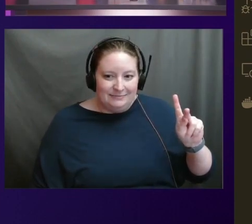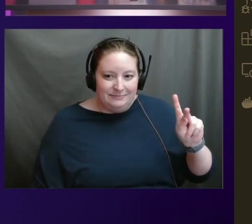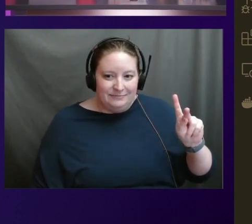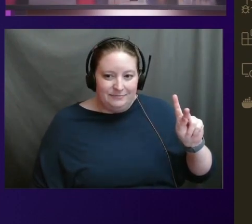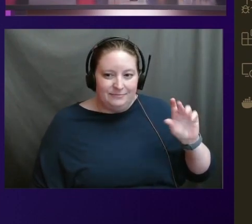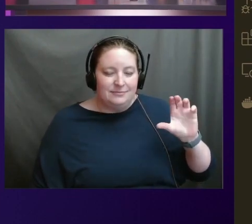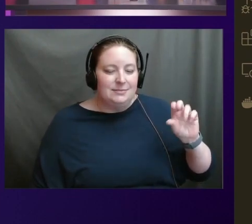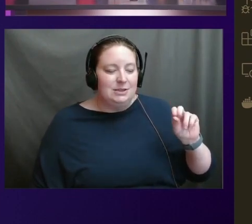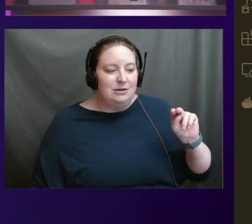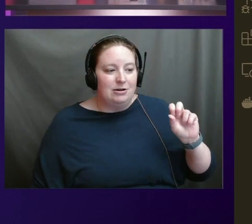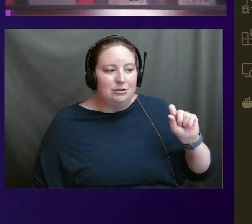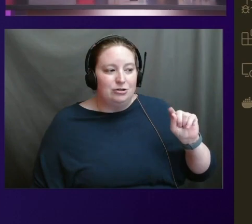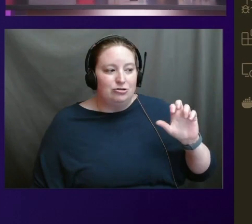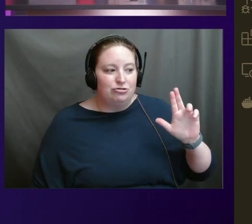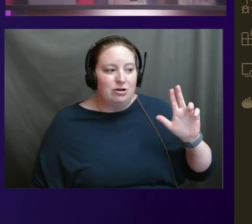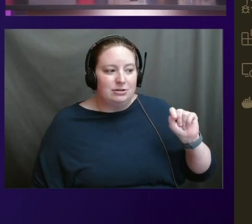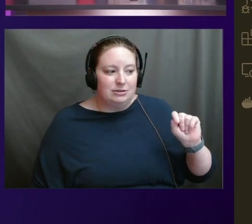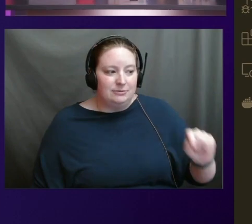construct.